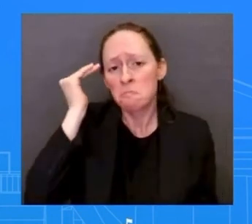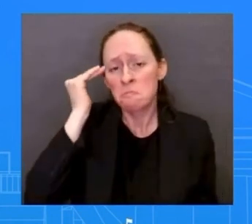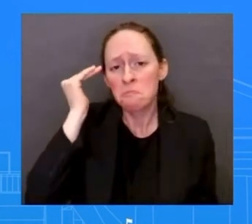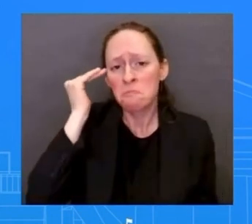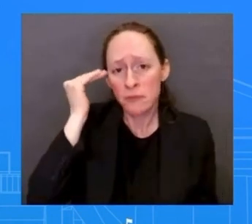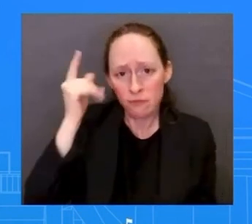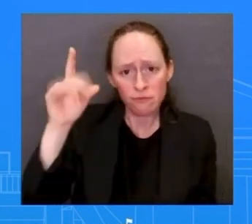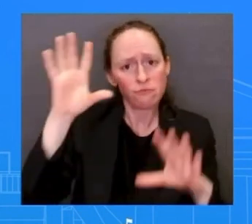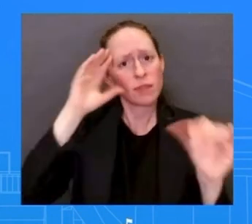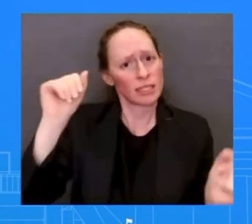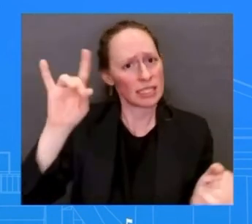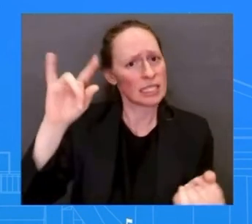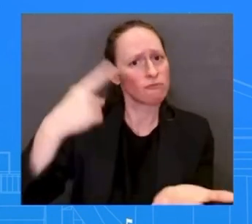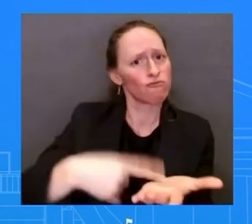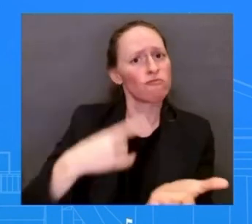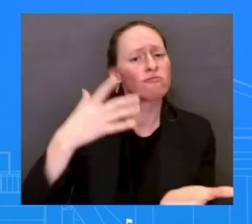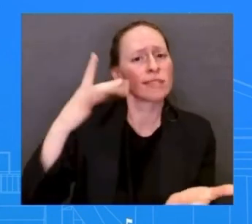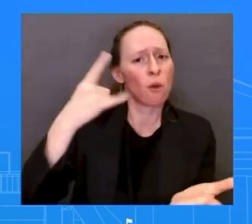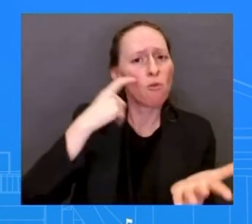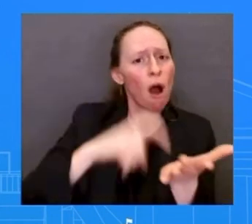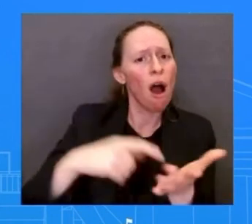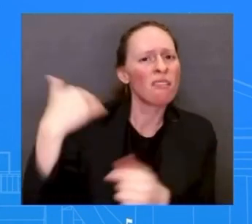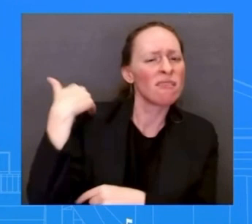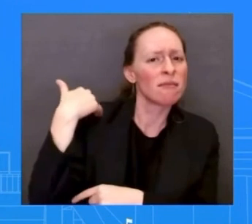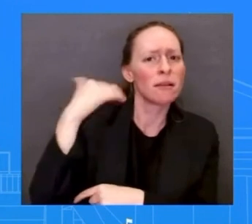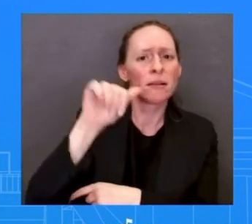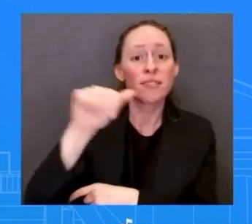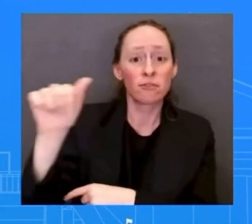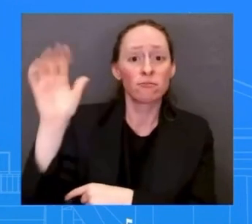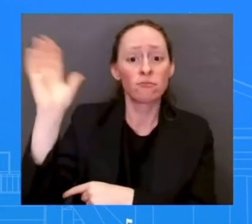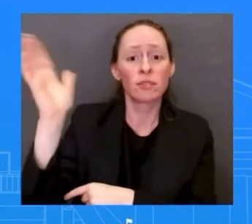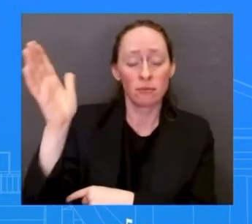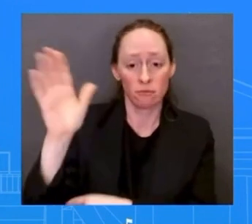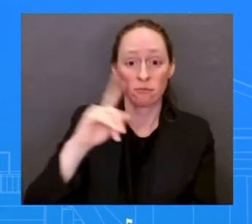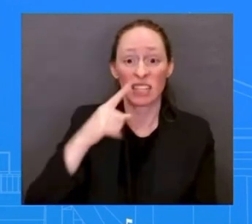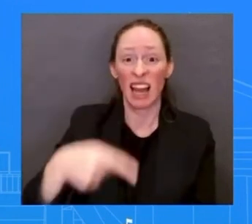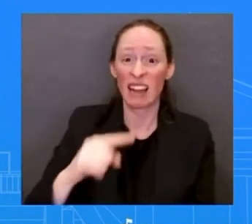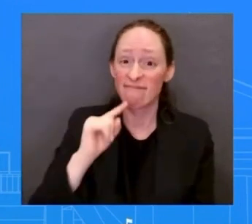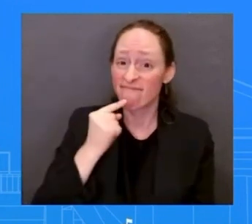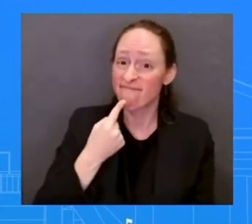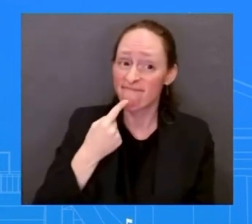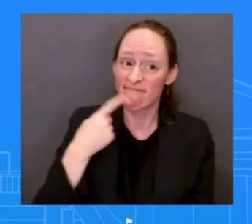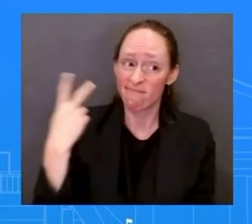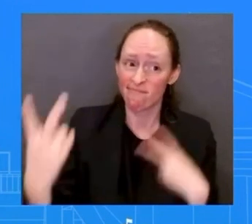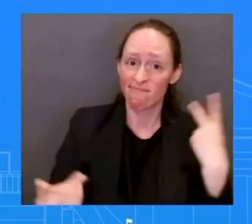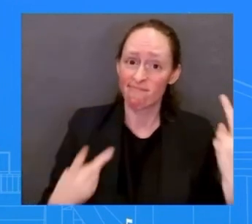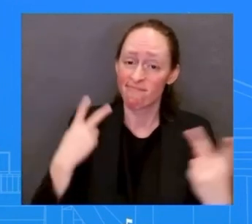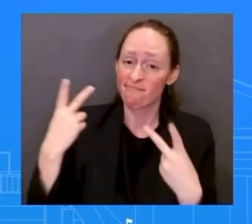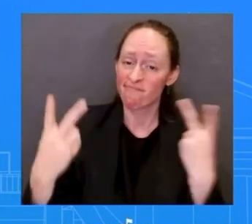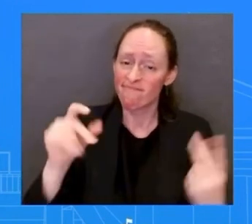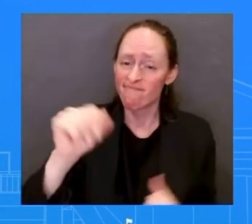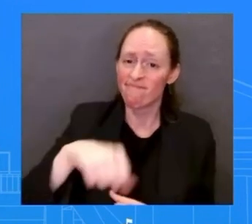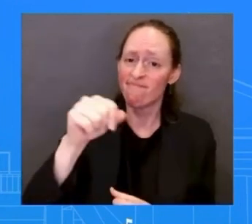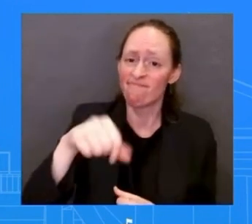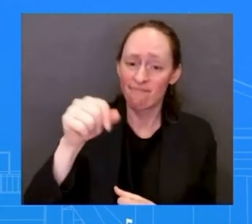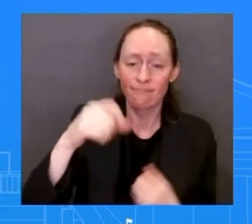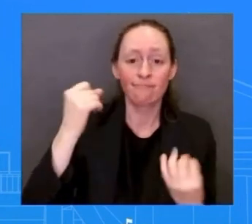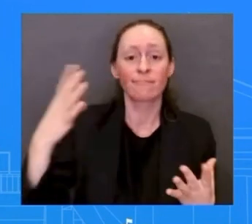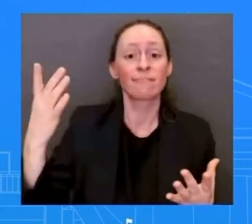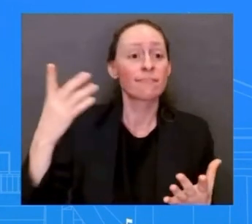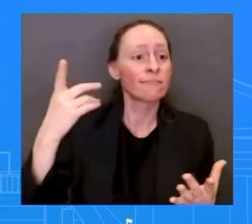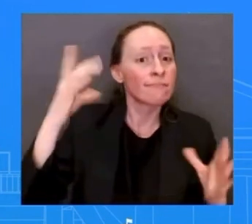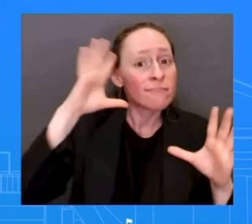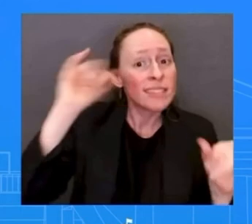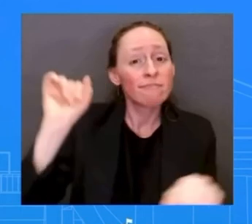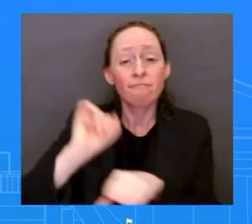that communities have to deal with. And so this is a president. Everything that he has done, every policy, especially as we talk about the economy,